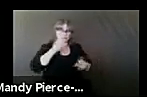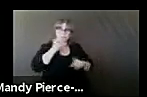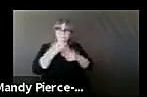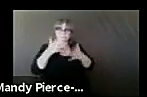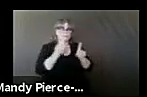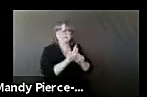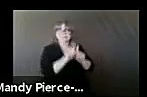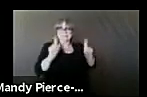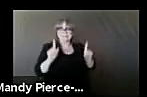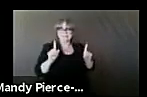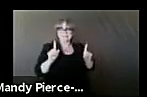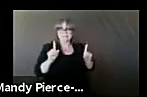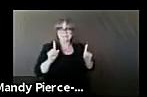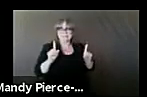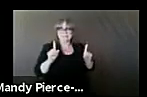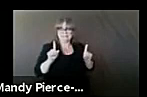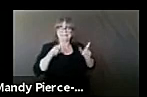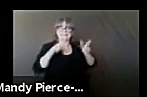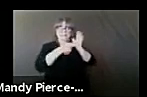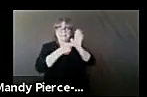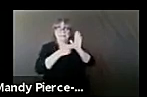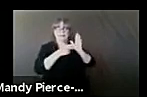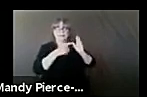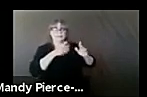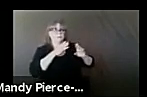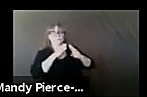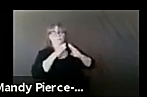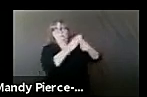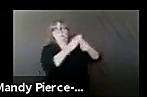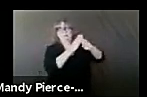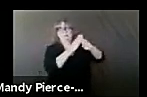in Colorado. Next slide.